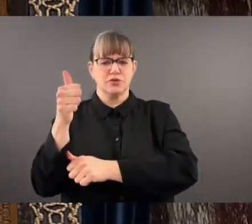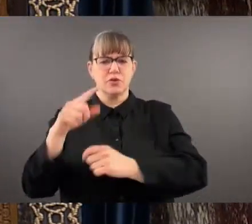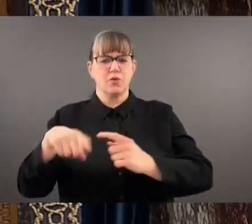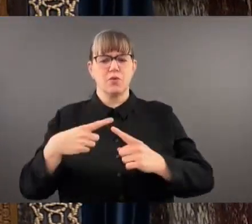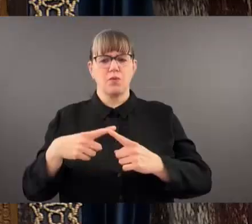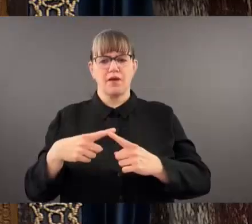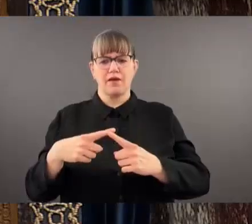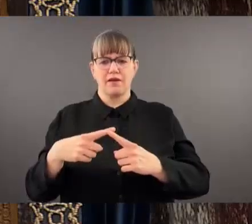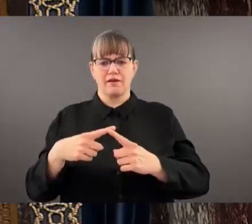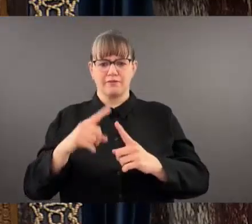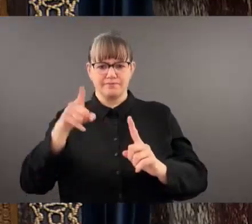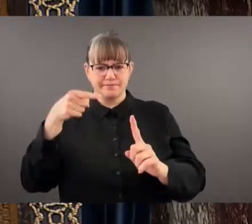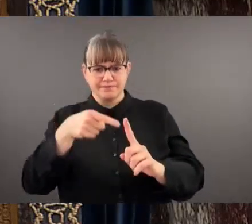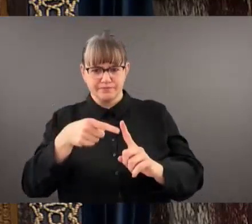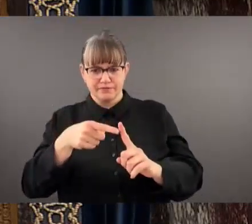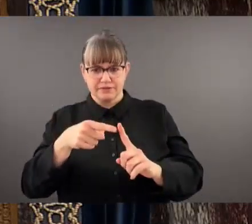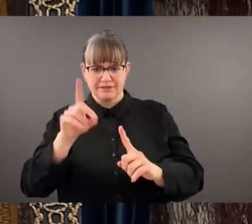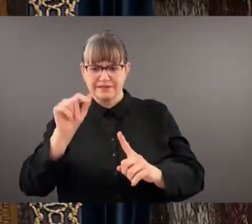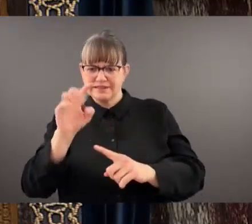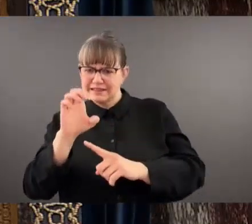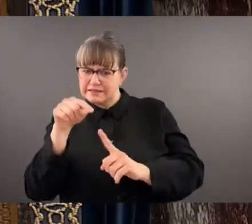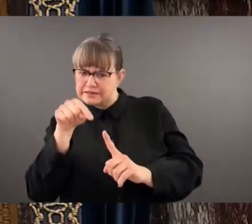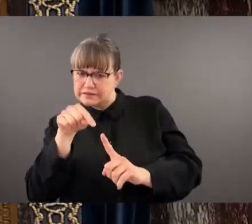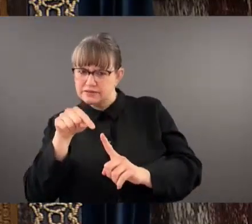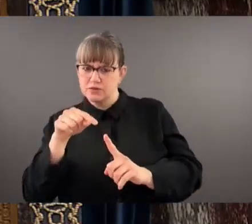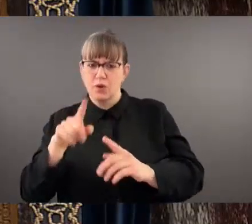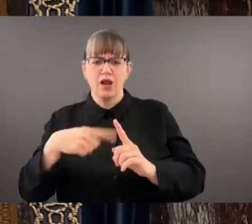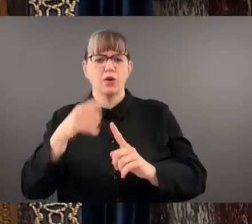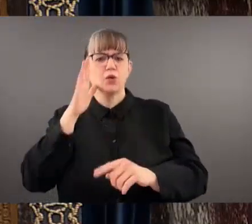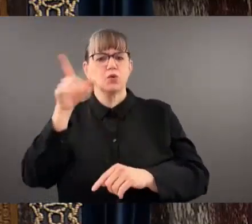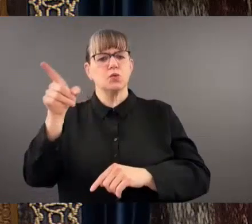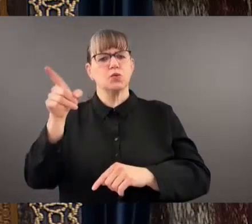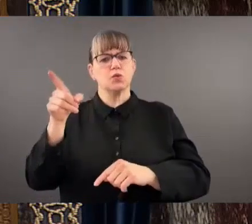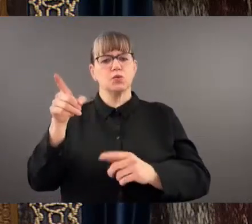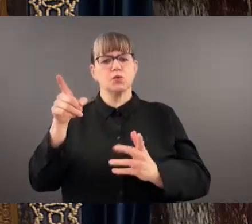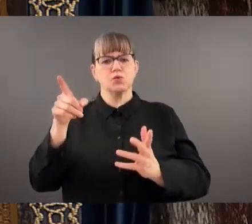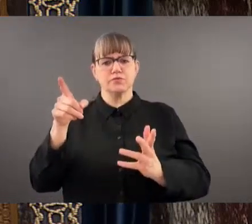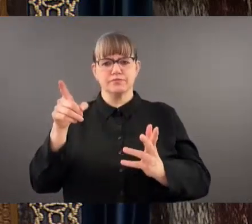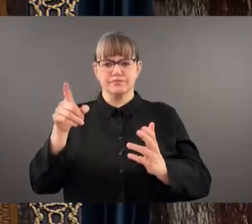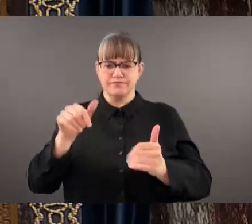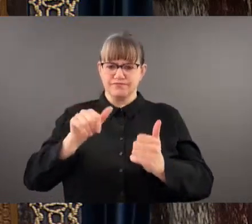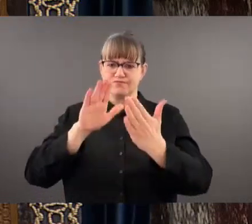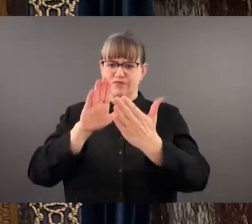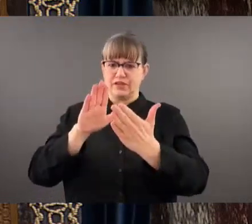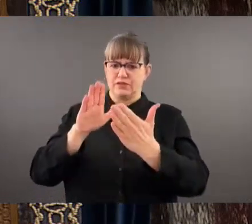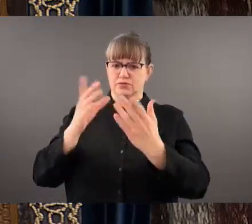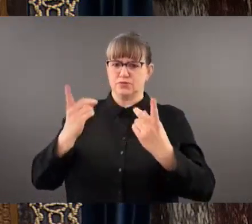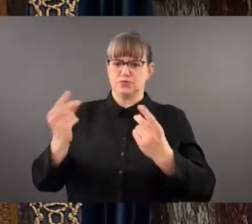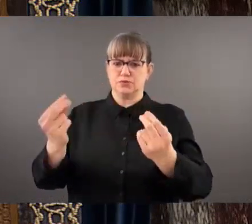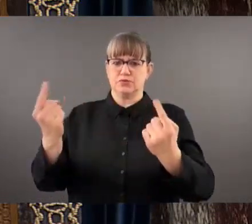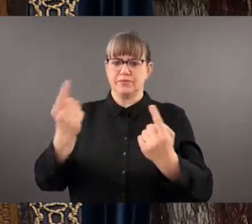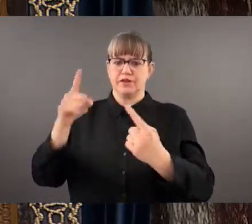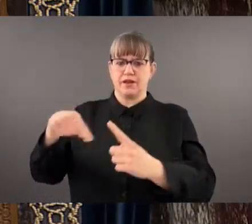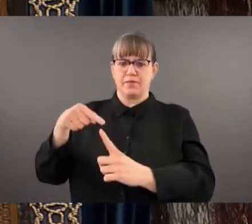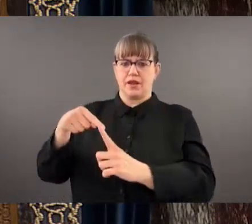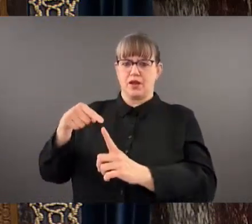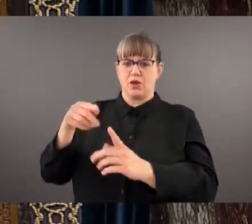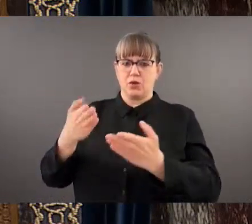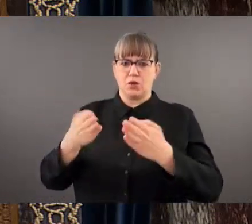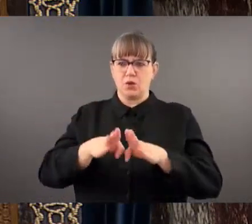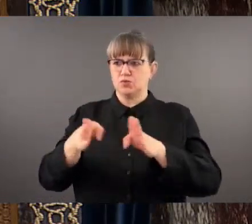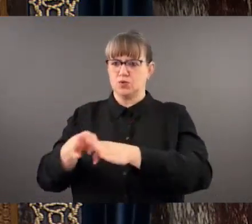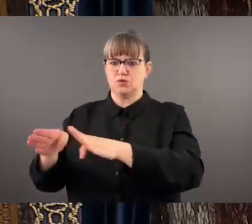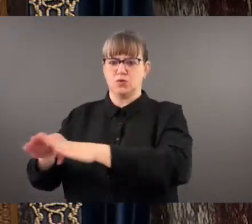he going to address the closures of these critical services that are happening over and